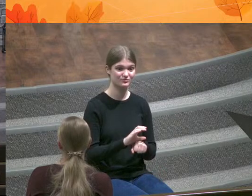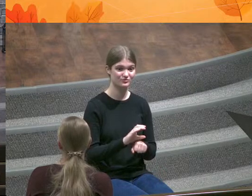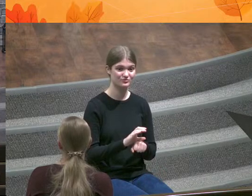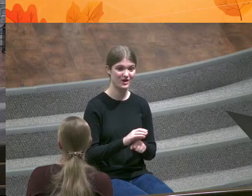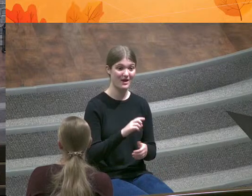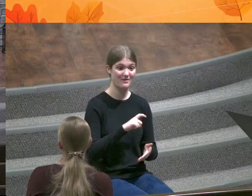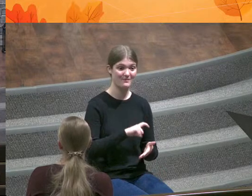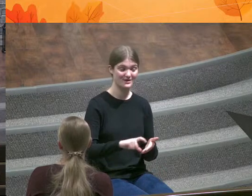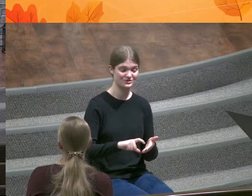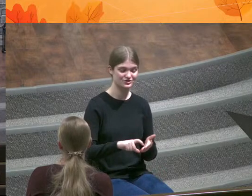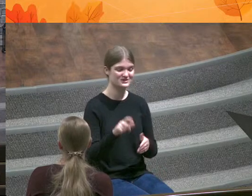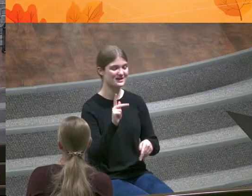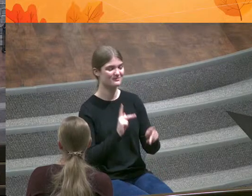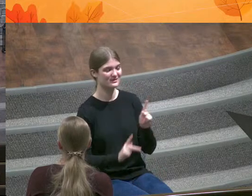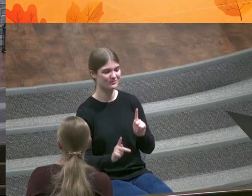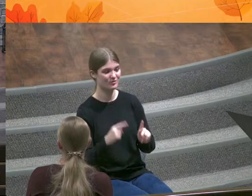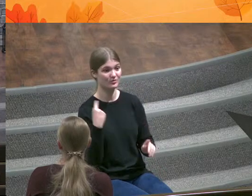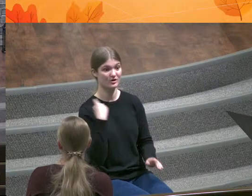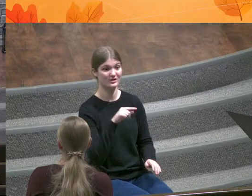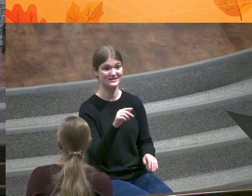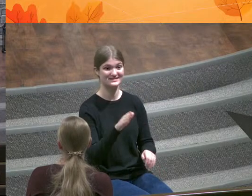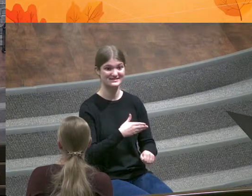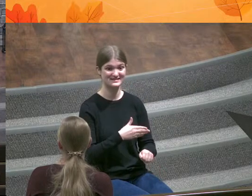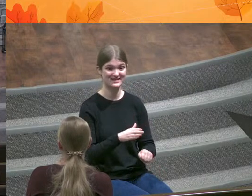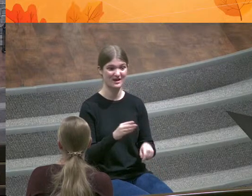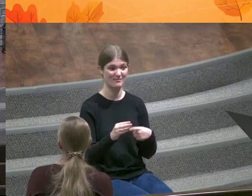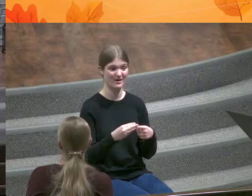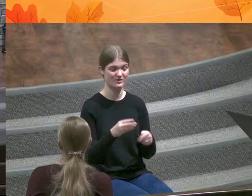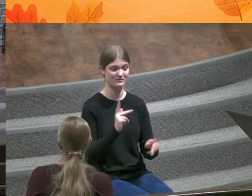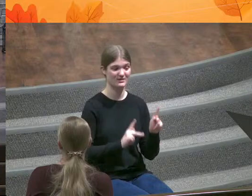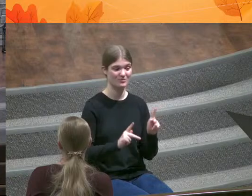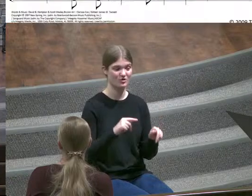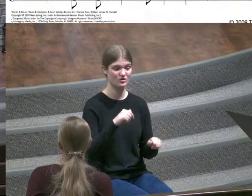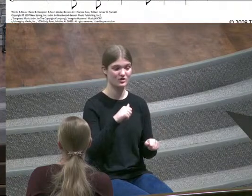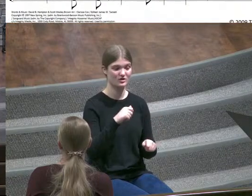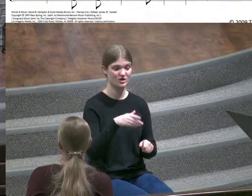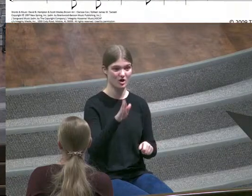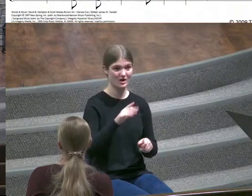Passages and people. We're going to sing about the people that God put in place for you.